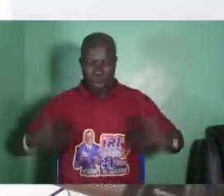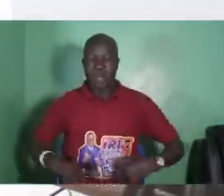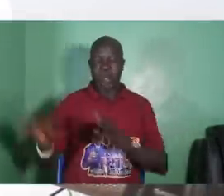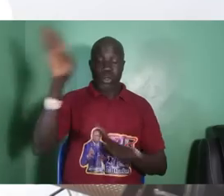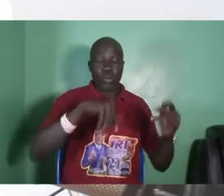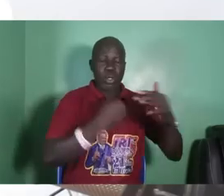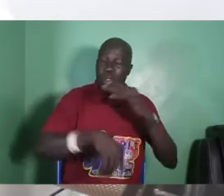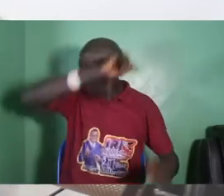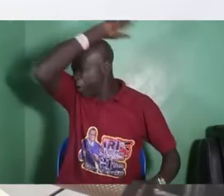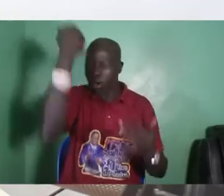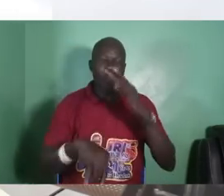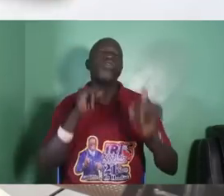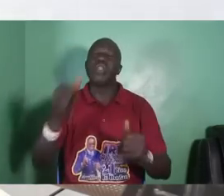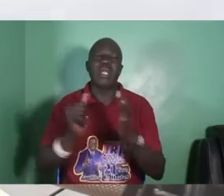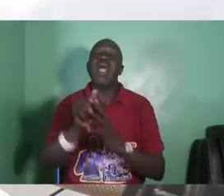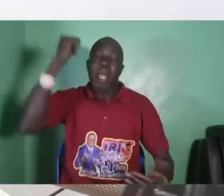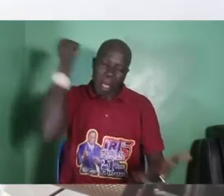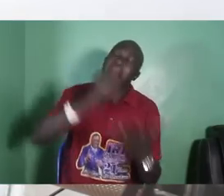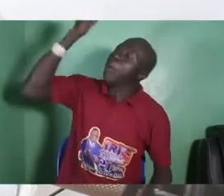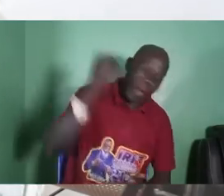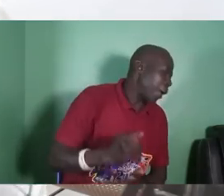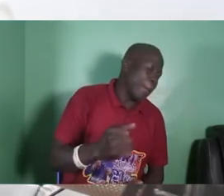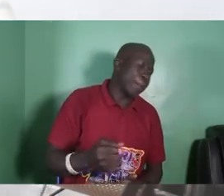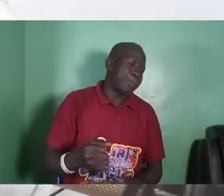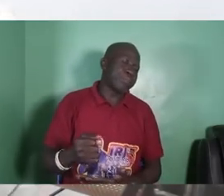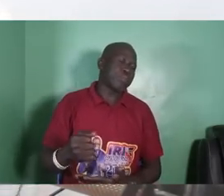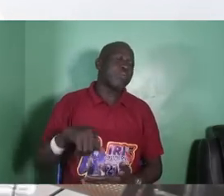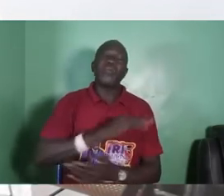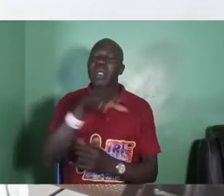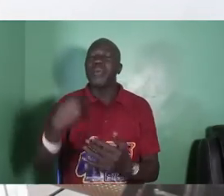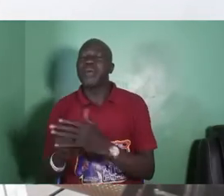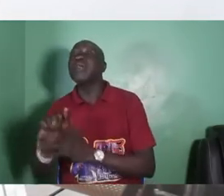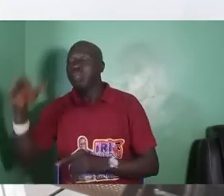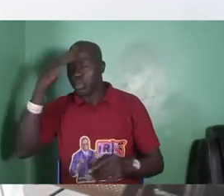mentor o nene ko dola is today not ogun yen sha wole